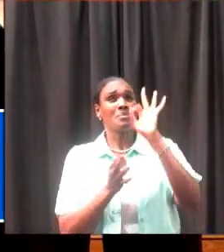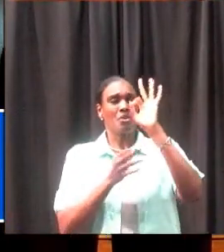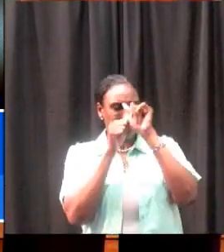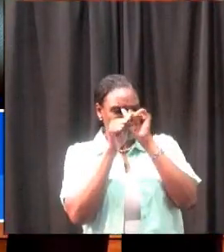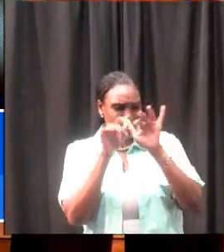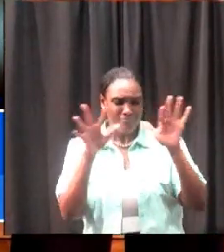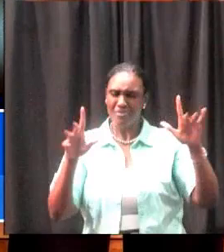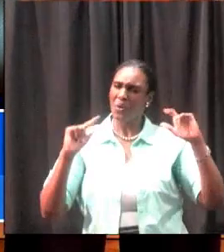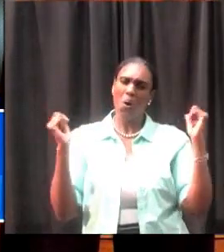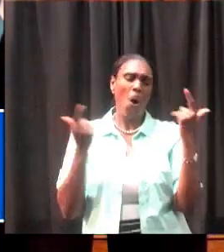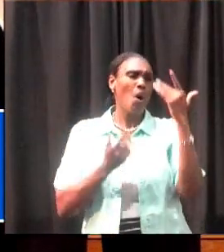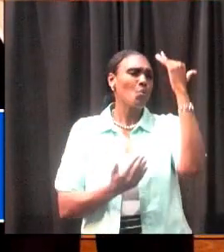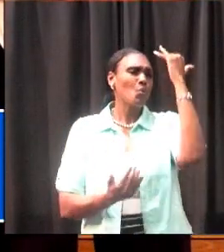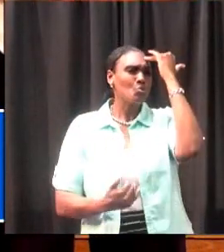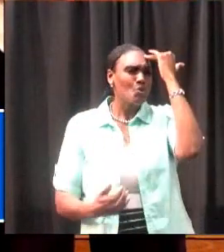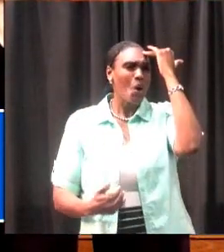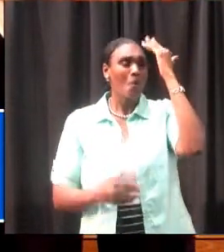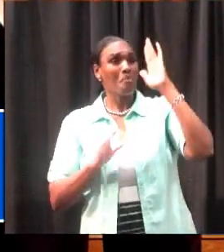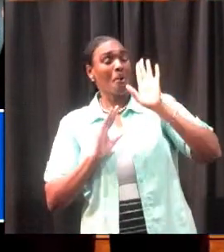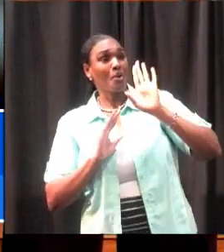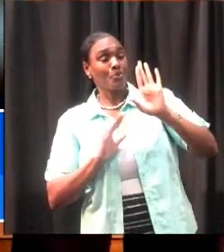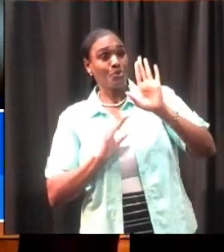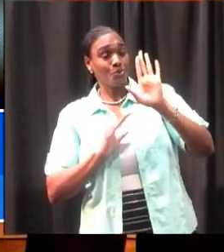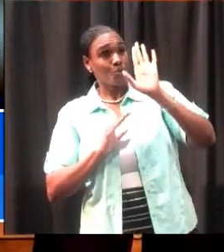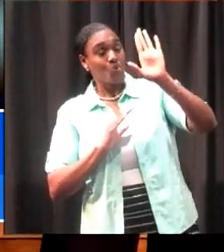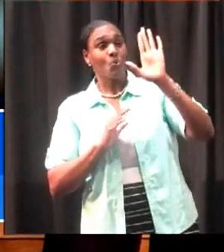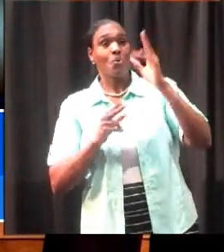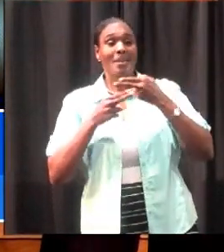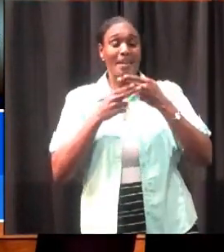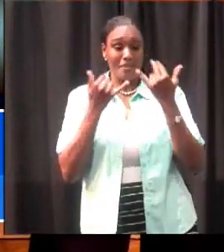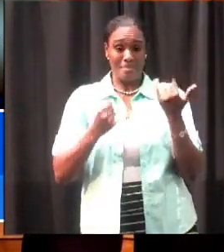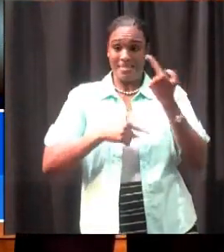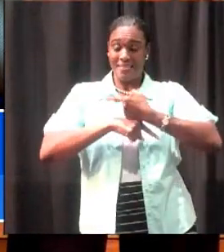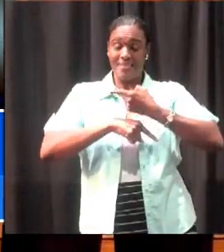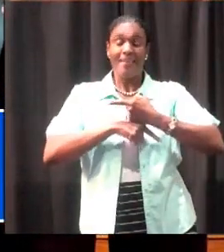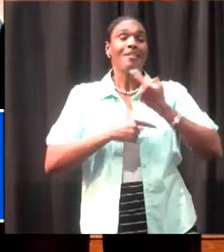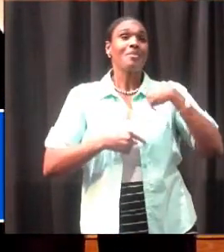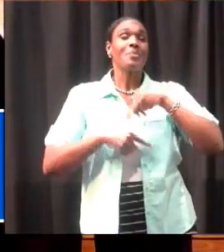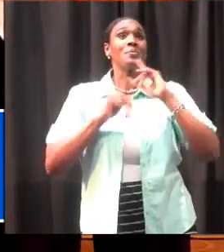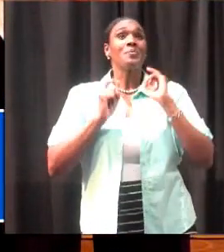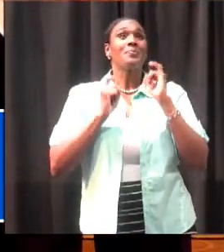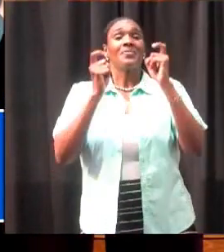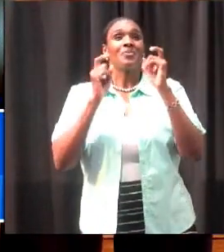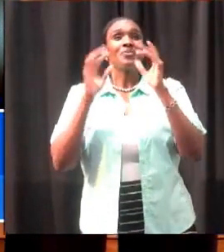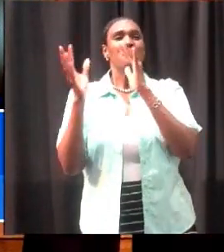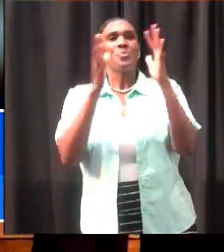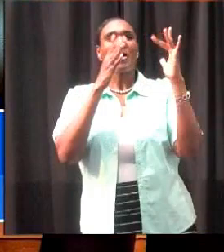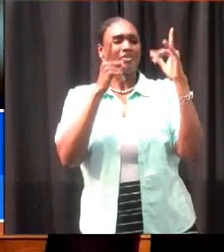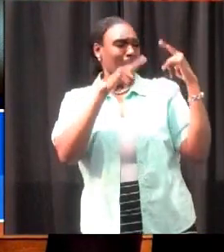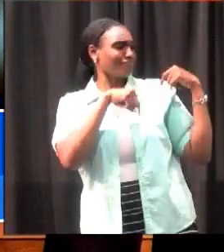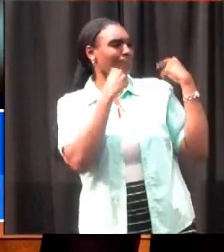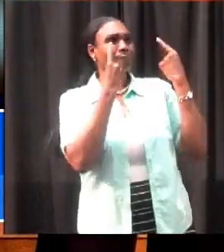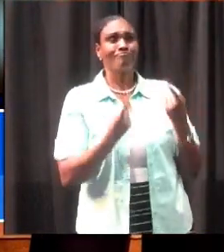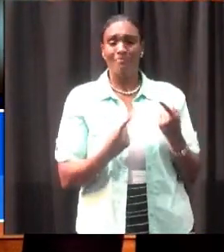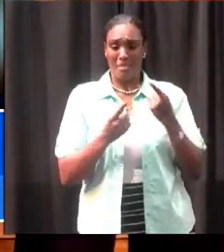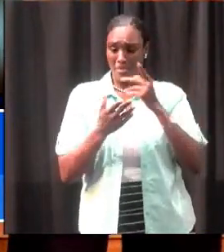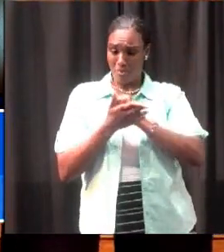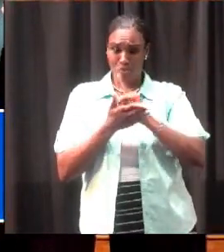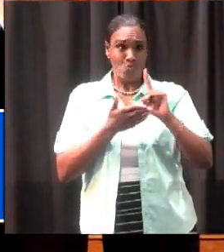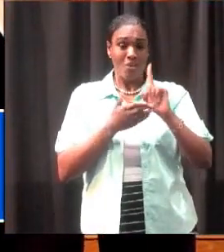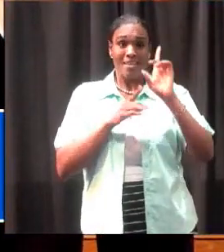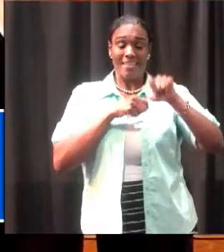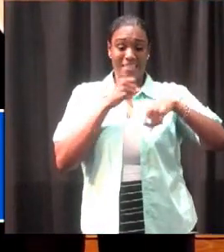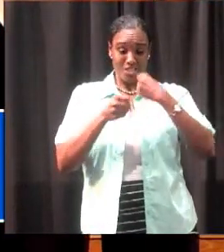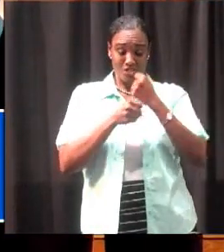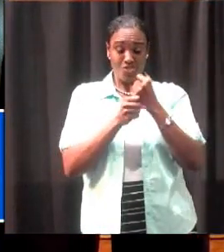in every household on today. God, we give you praise, Lord, for how you brought us through this week, this month, and this year,